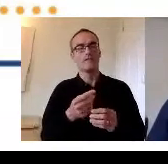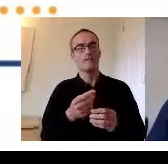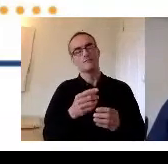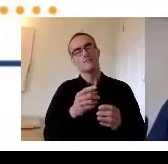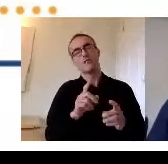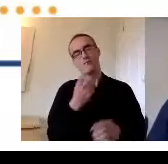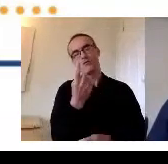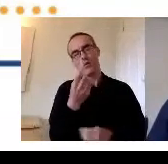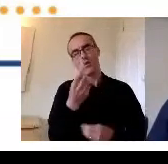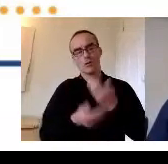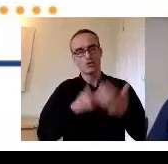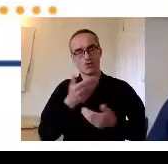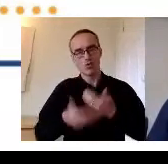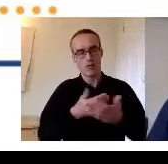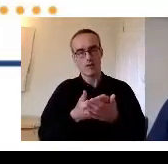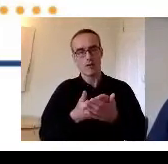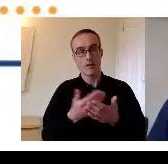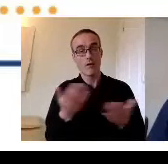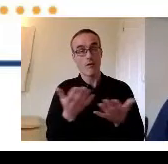It was about